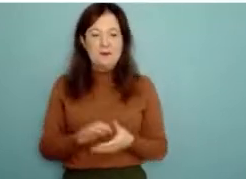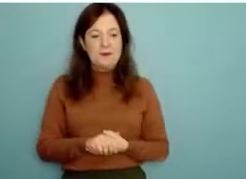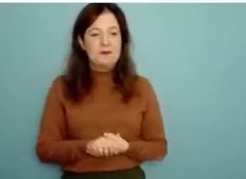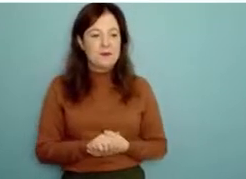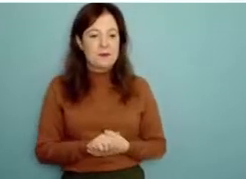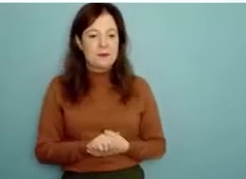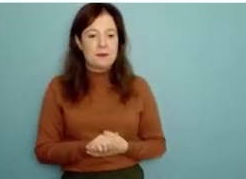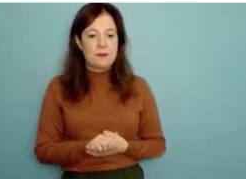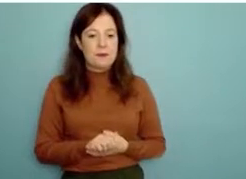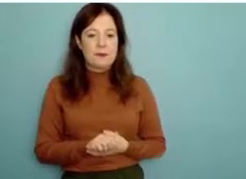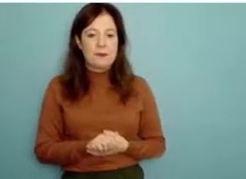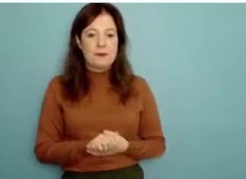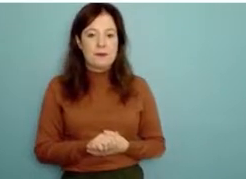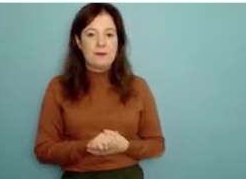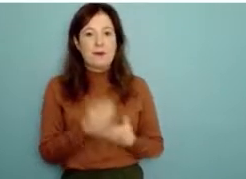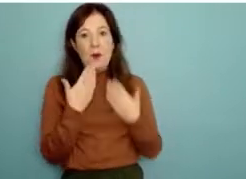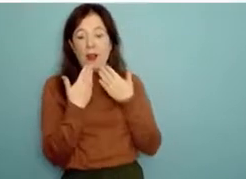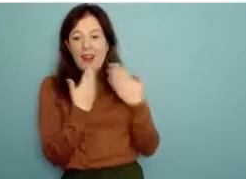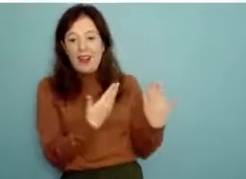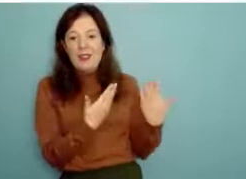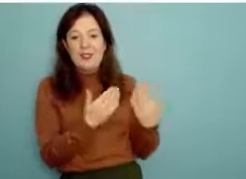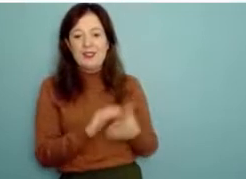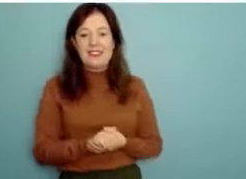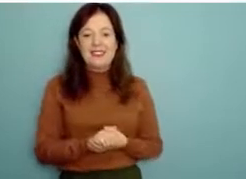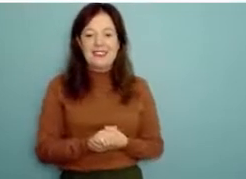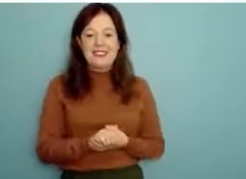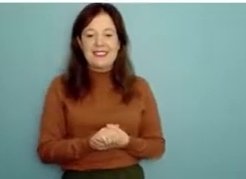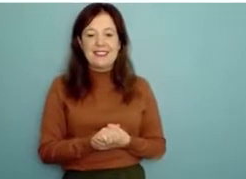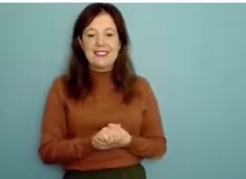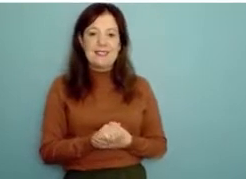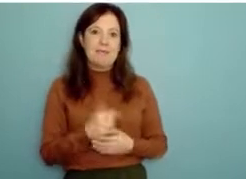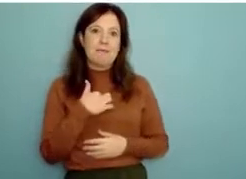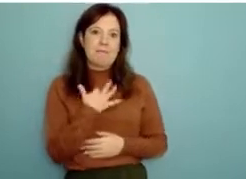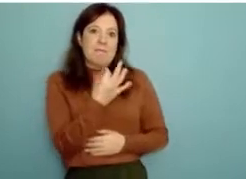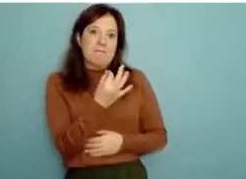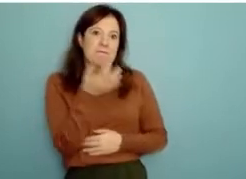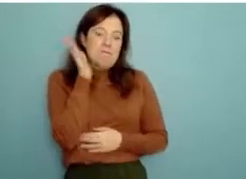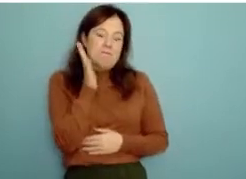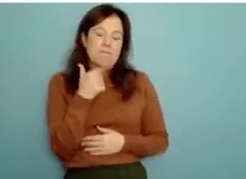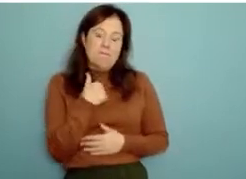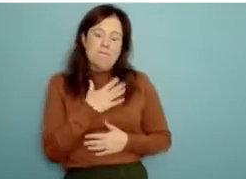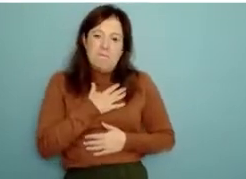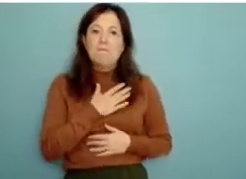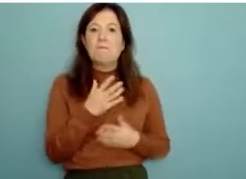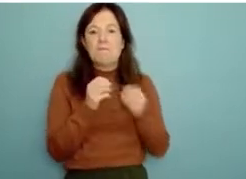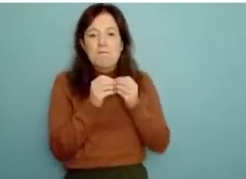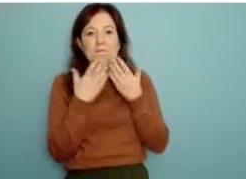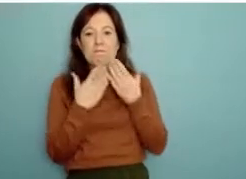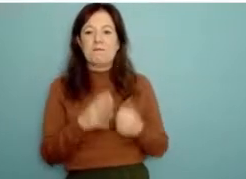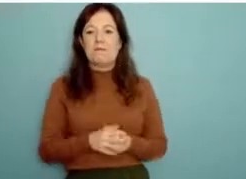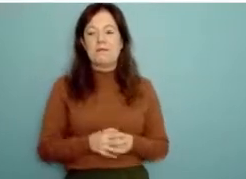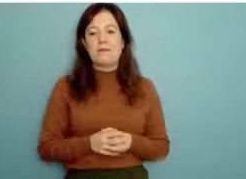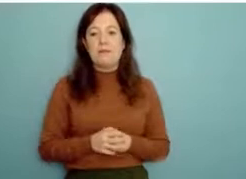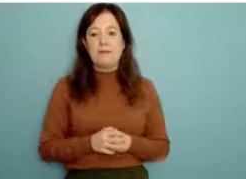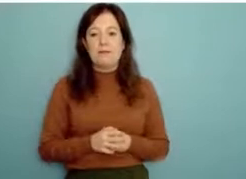And thank you, Maggie. And thank you for giving me the opportunity to speak this morning. I'm going to be